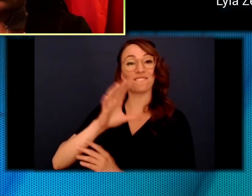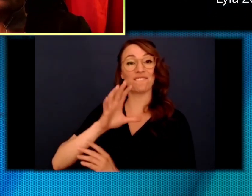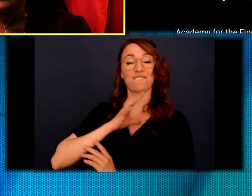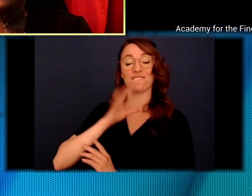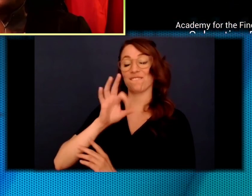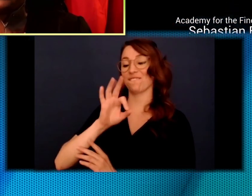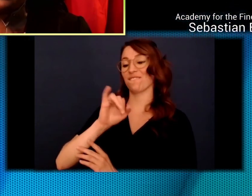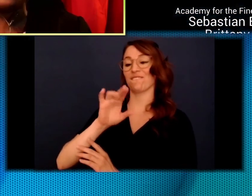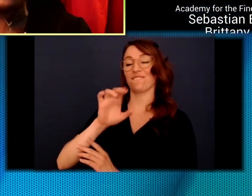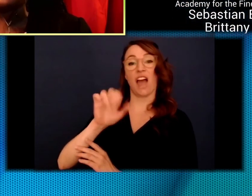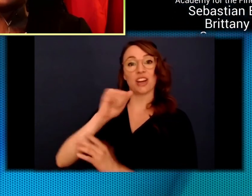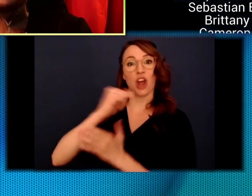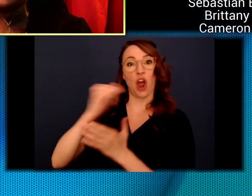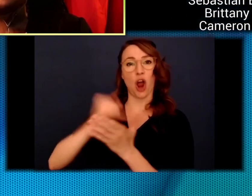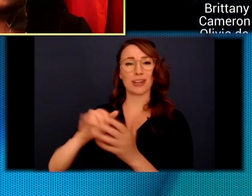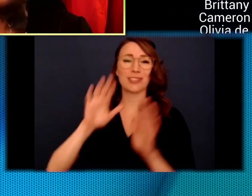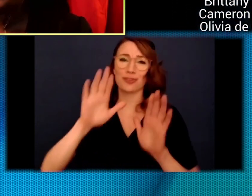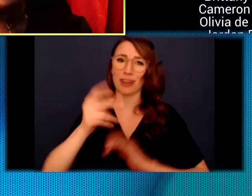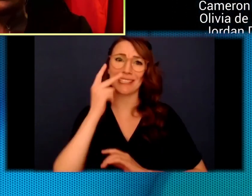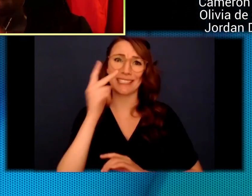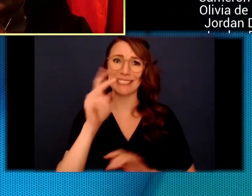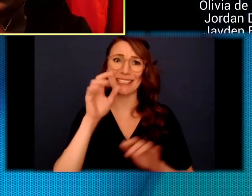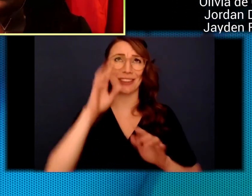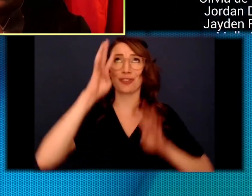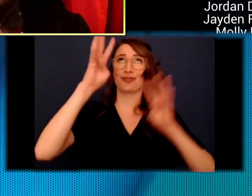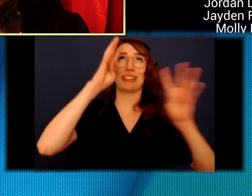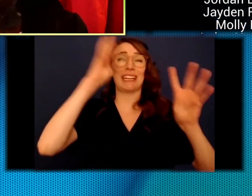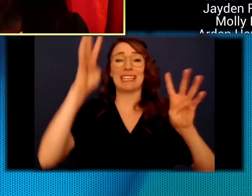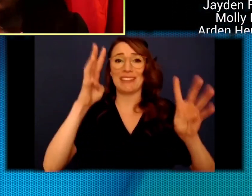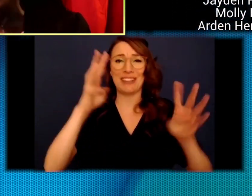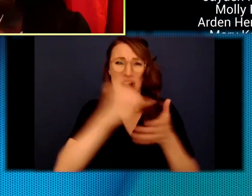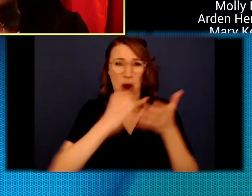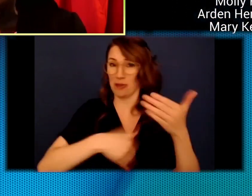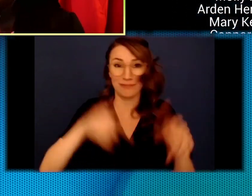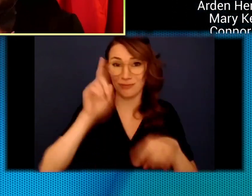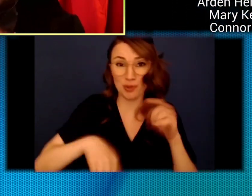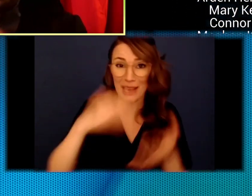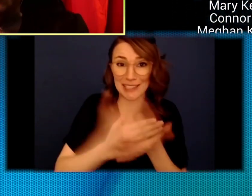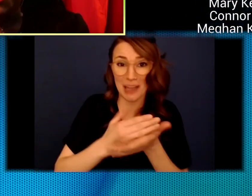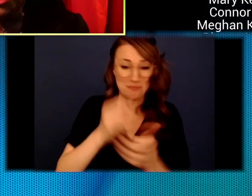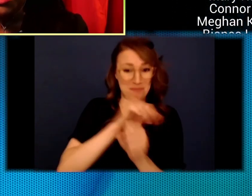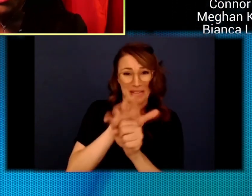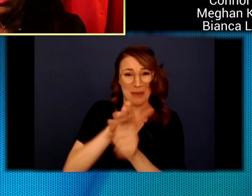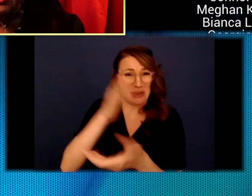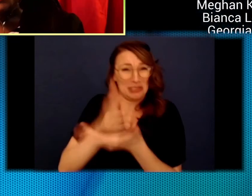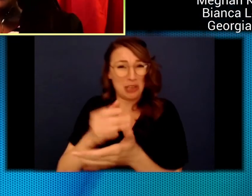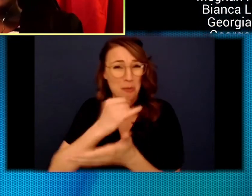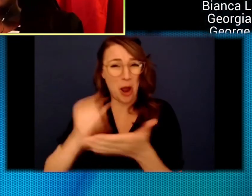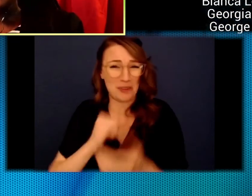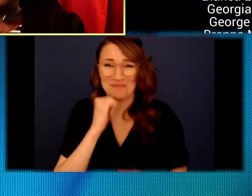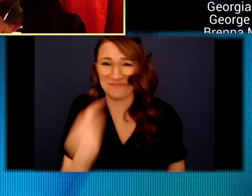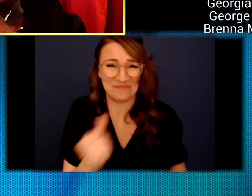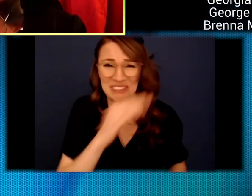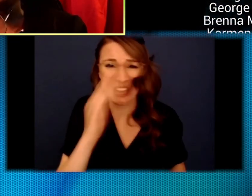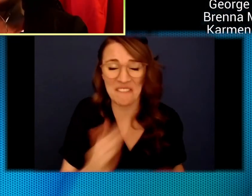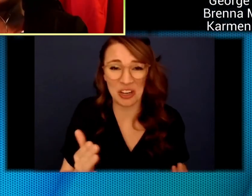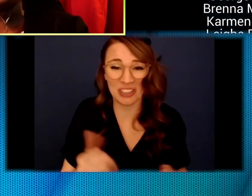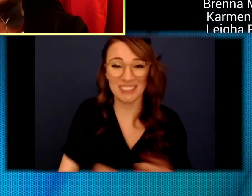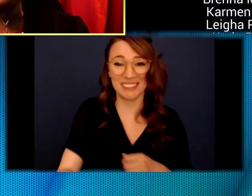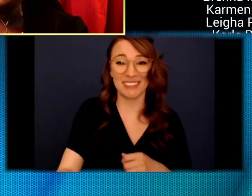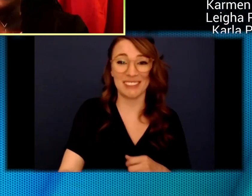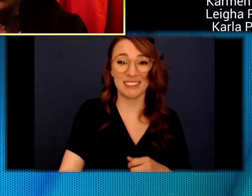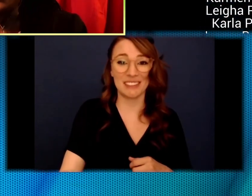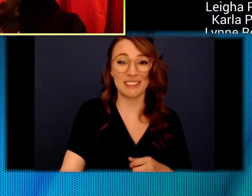that creativity. It's great to see you can't stop art. Even a pandemic's not going to stop the art. You know what I mean? And these